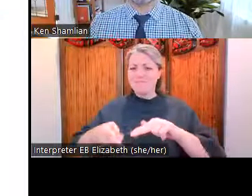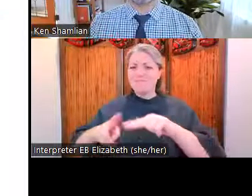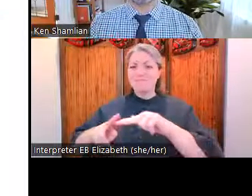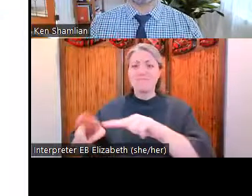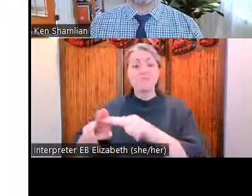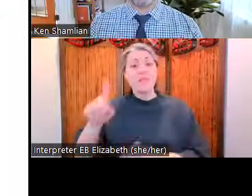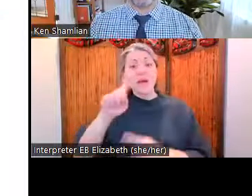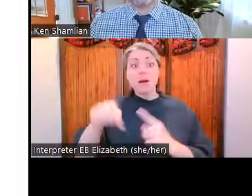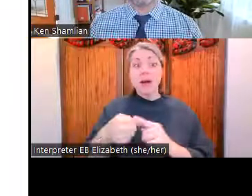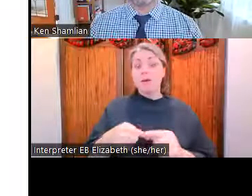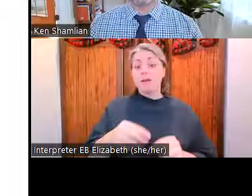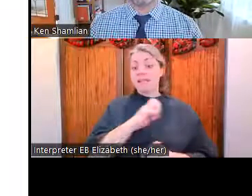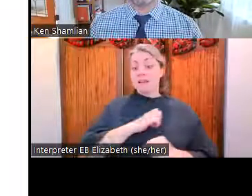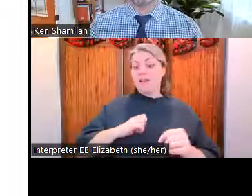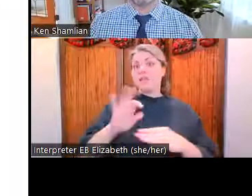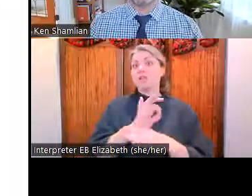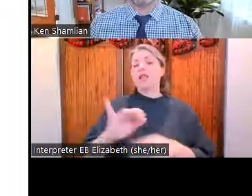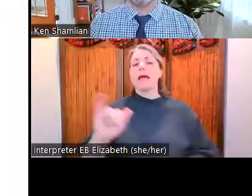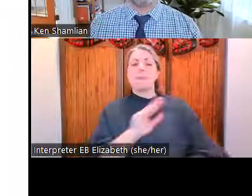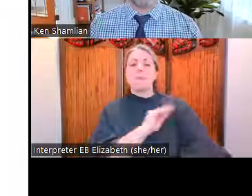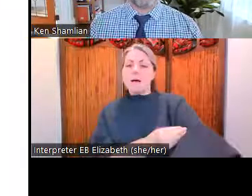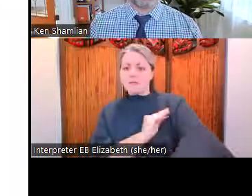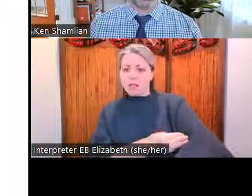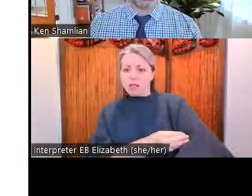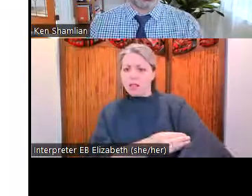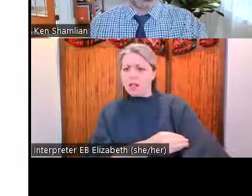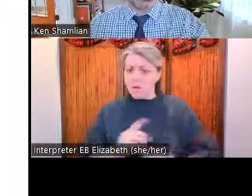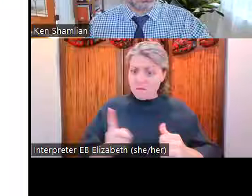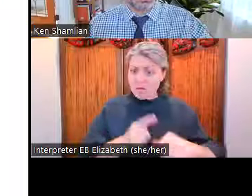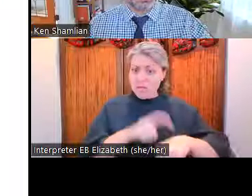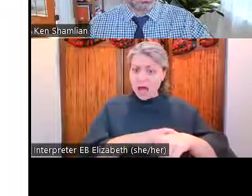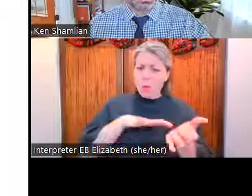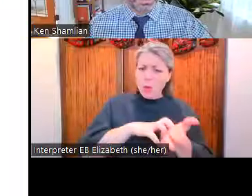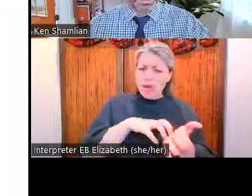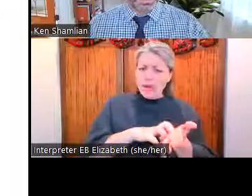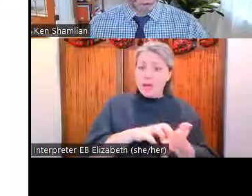muscle and kind of working out a muscle. It takes time. It might take you 3 months